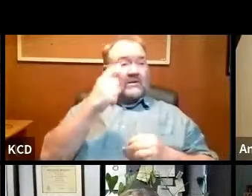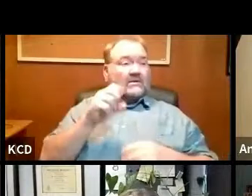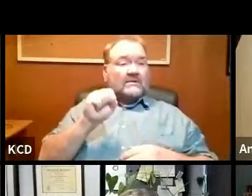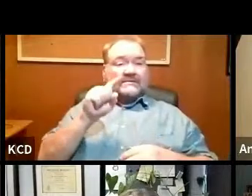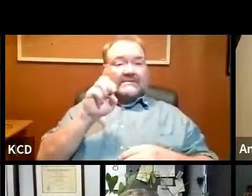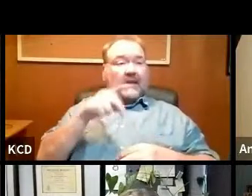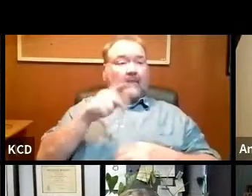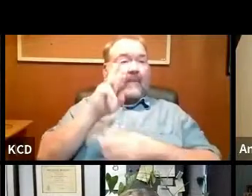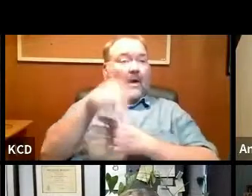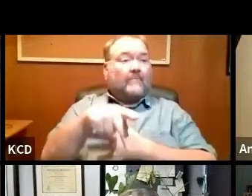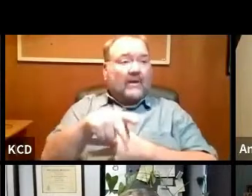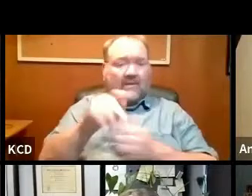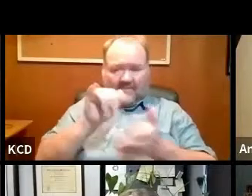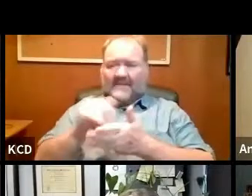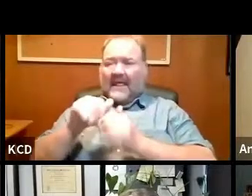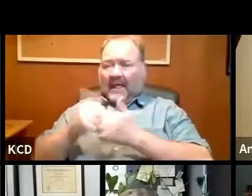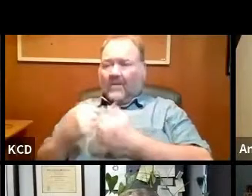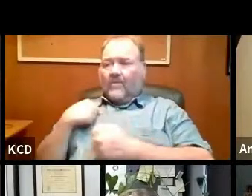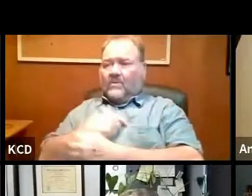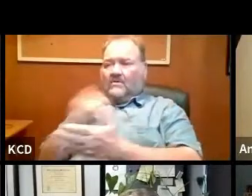are.